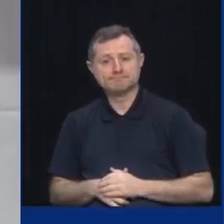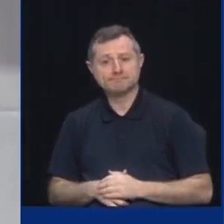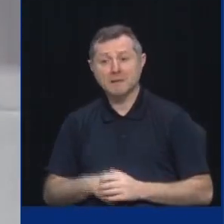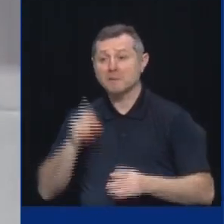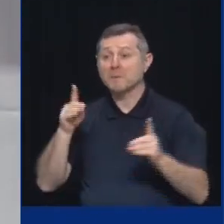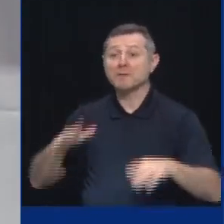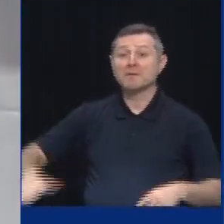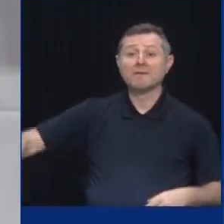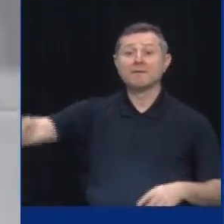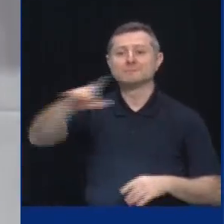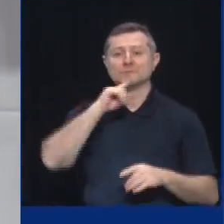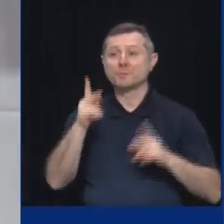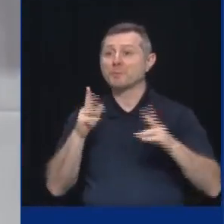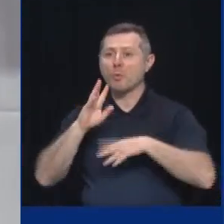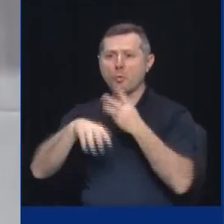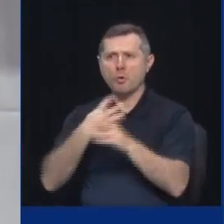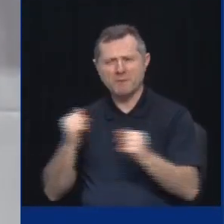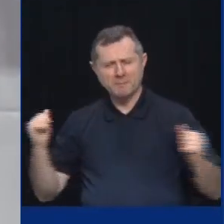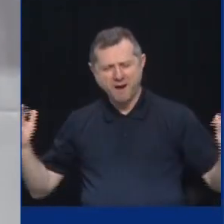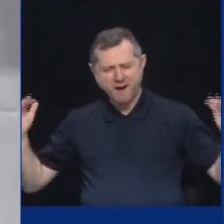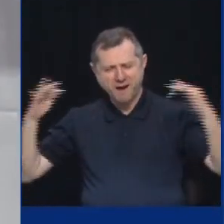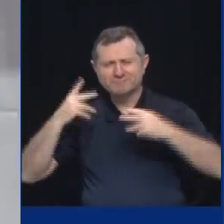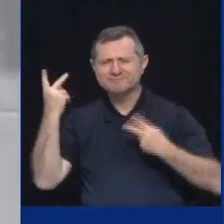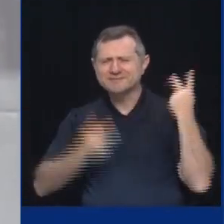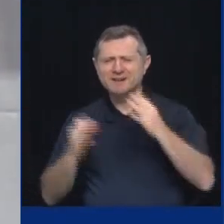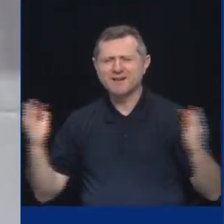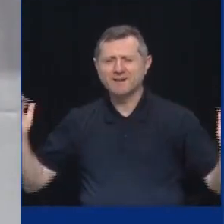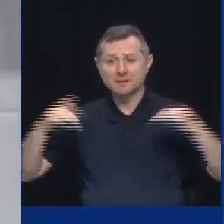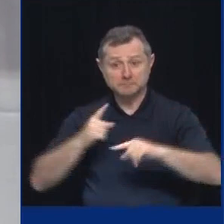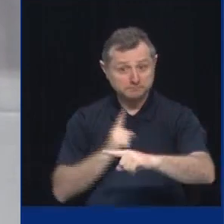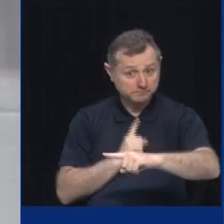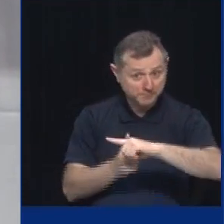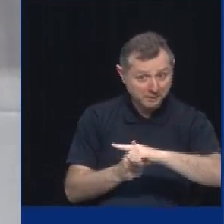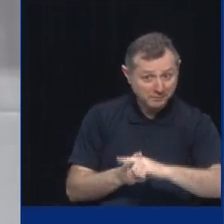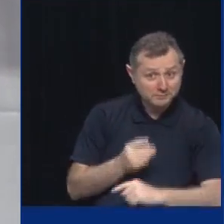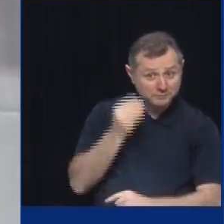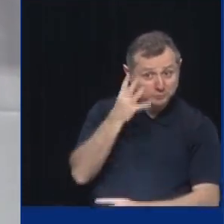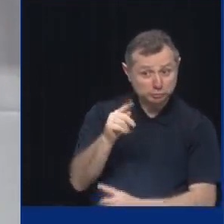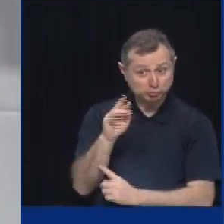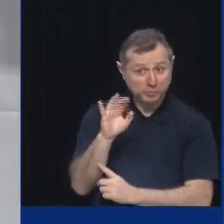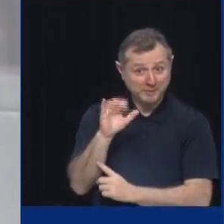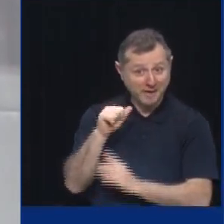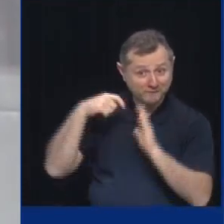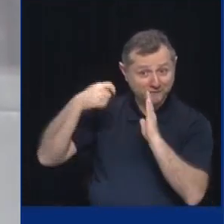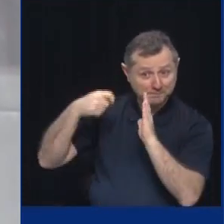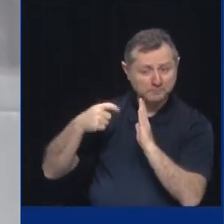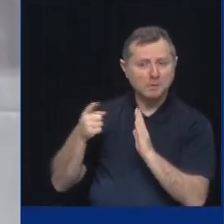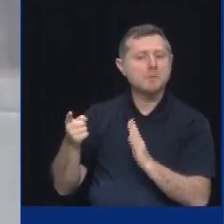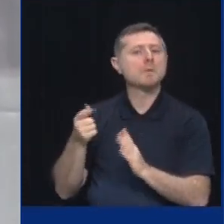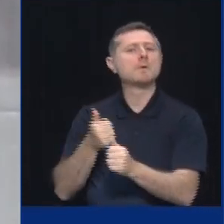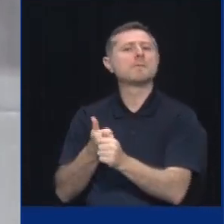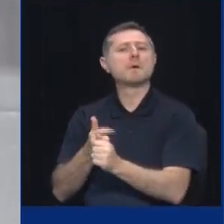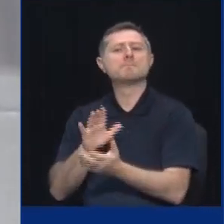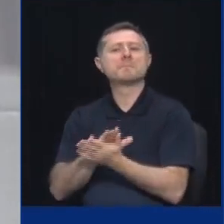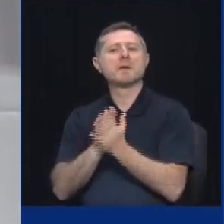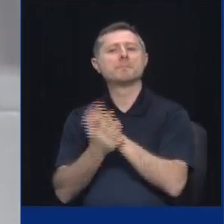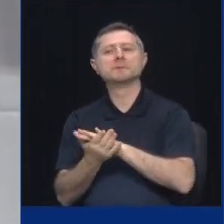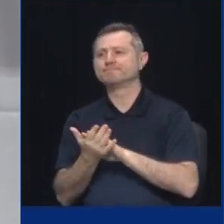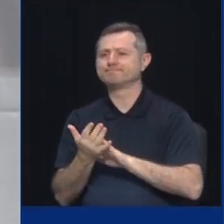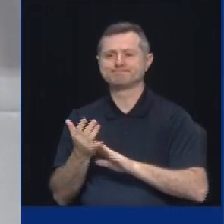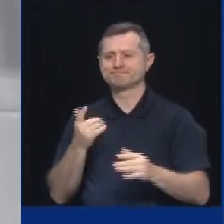all across the globe. And Tribeca has institutionalized that every year in